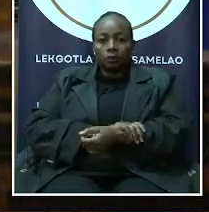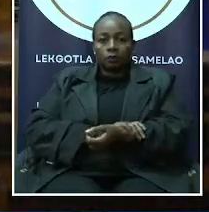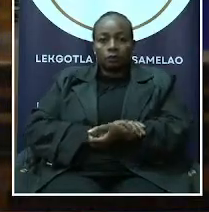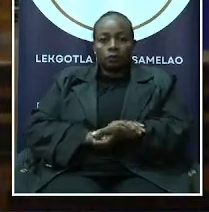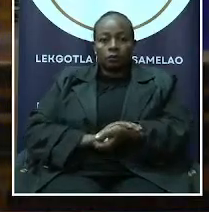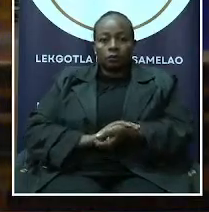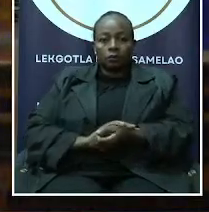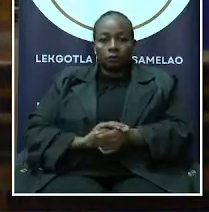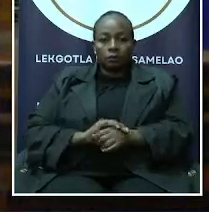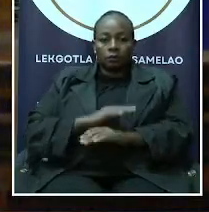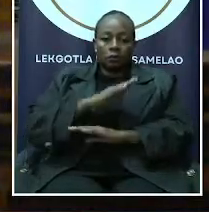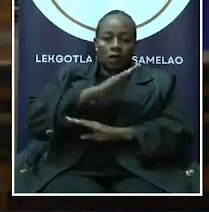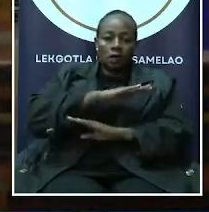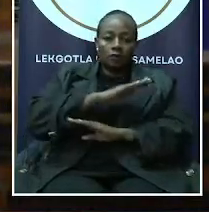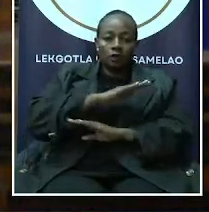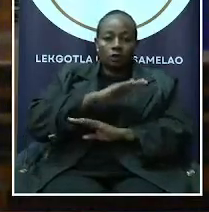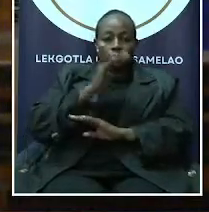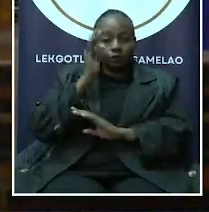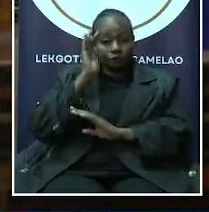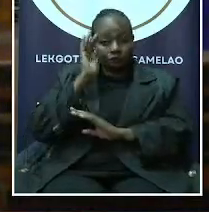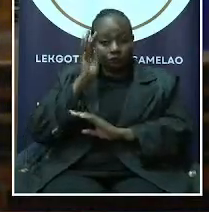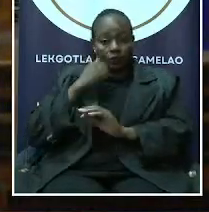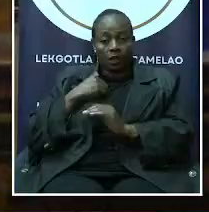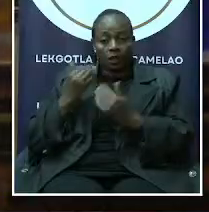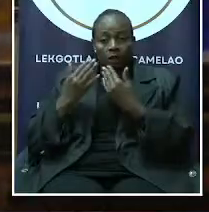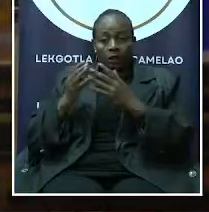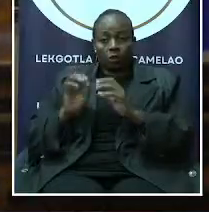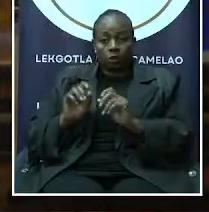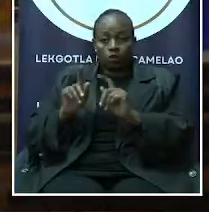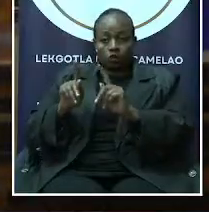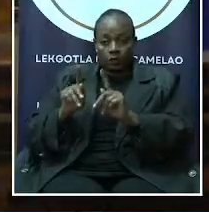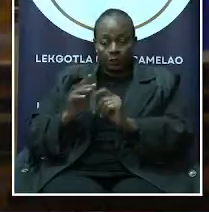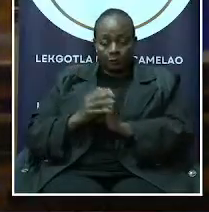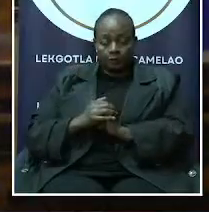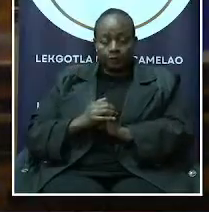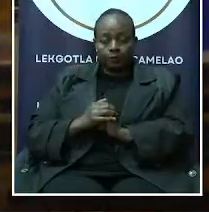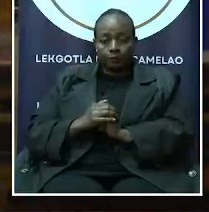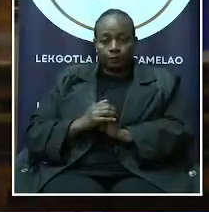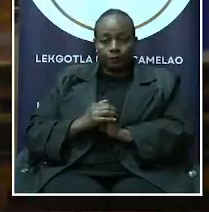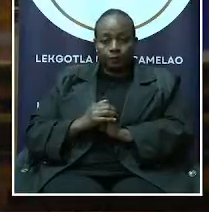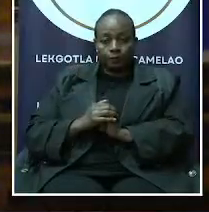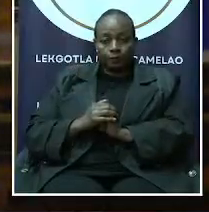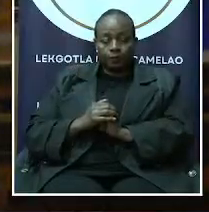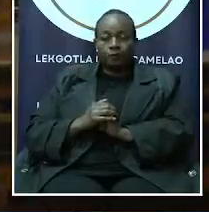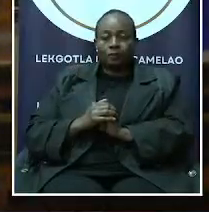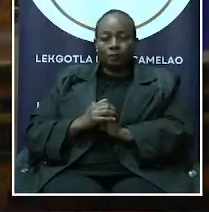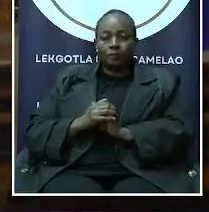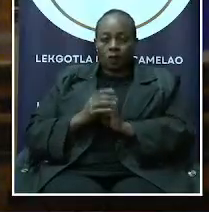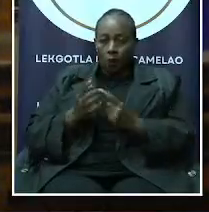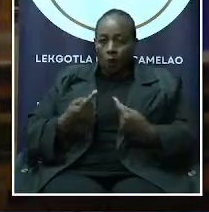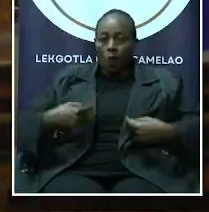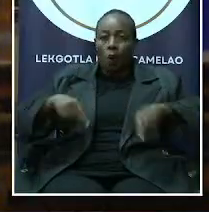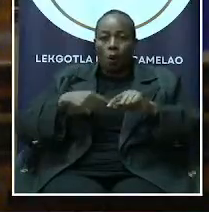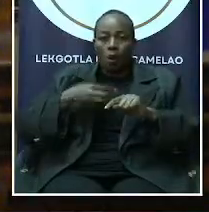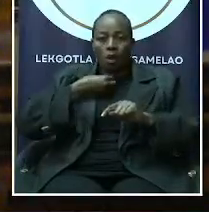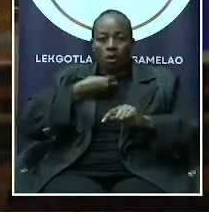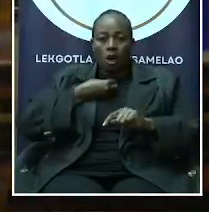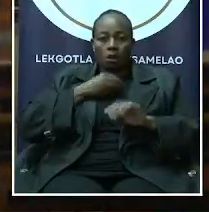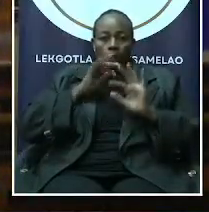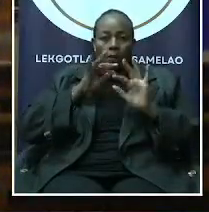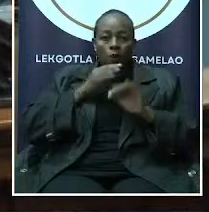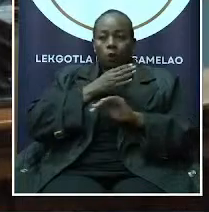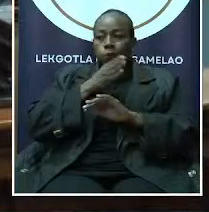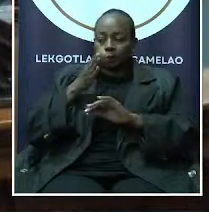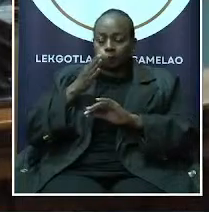Good afternoon, everyone. Thank you for the opportunity, Speaker. I'd like to commend all of you young people for being here today,